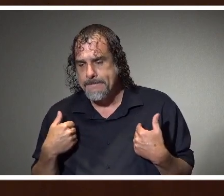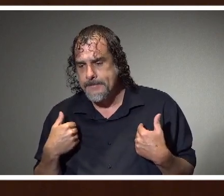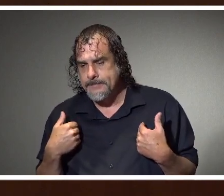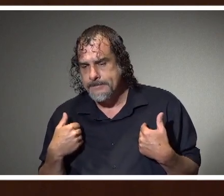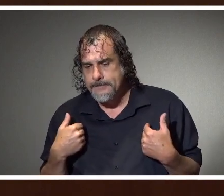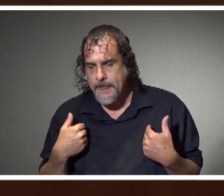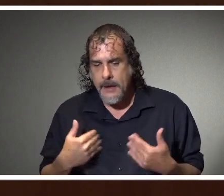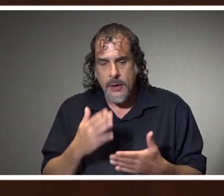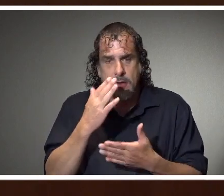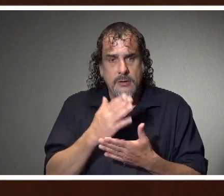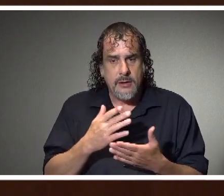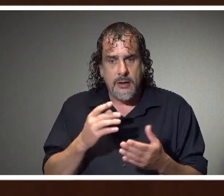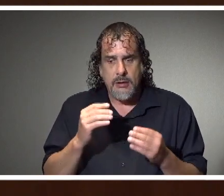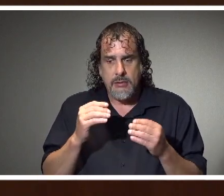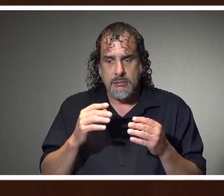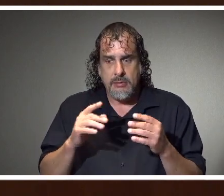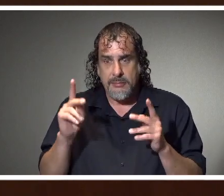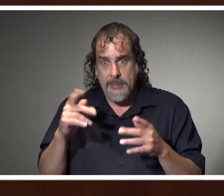active infections, but